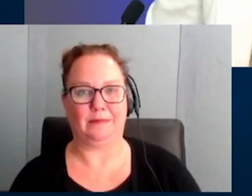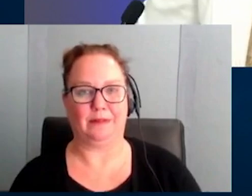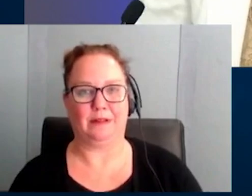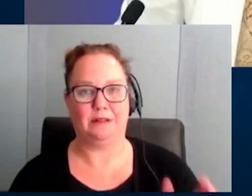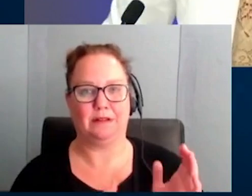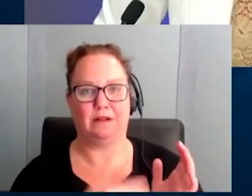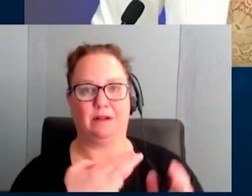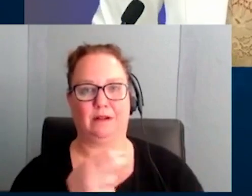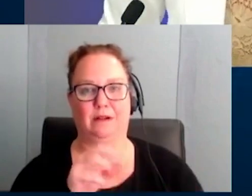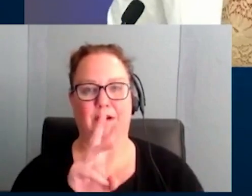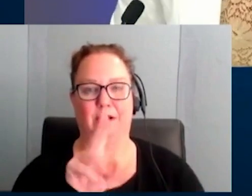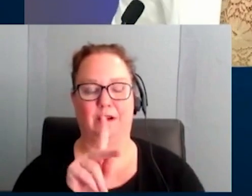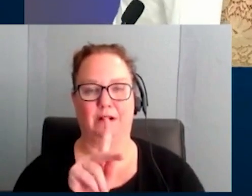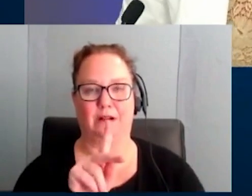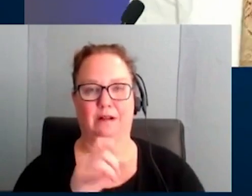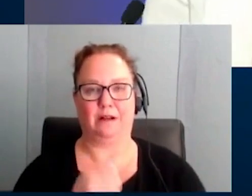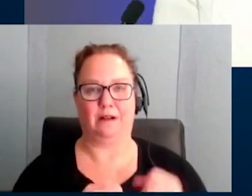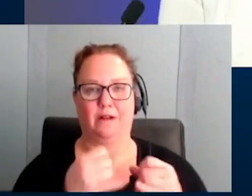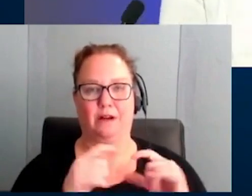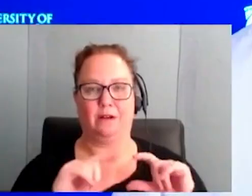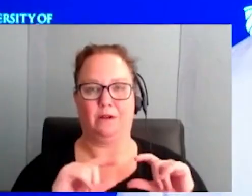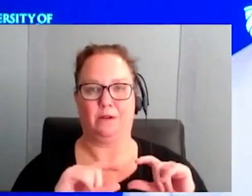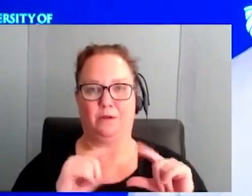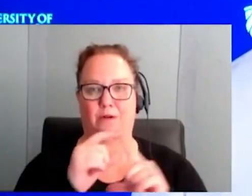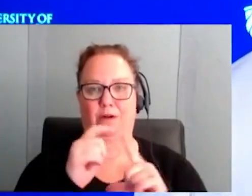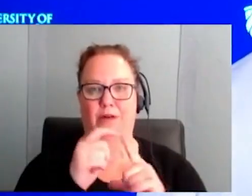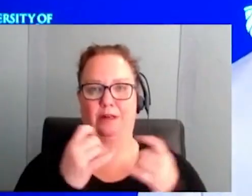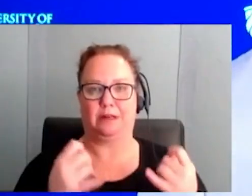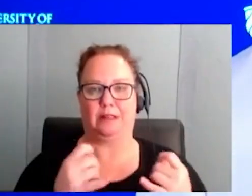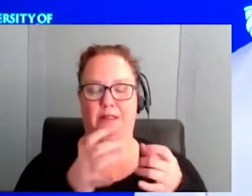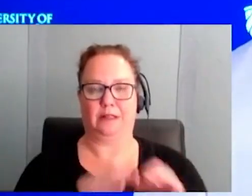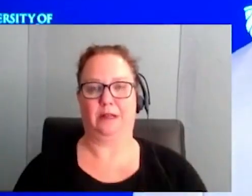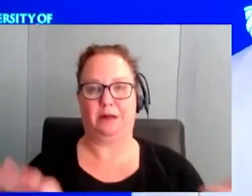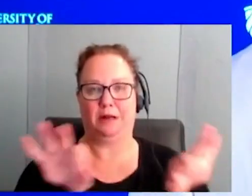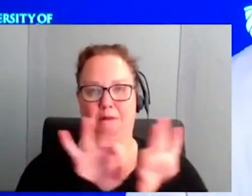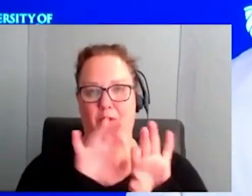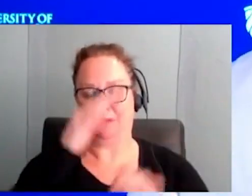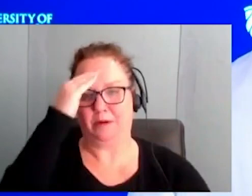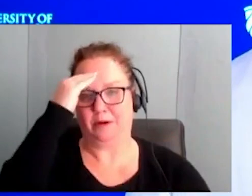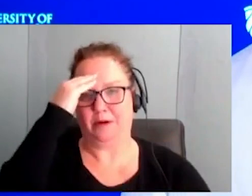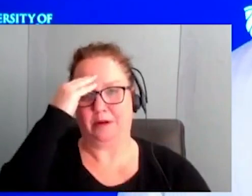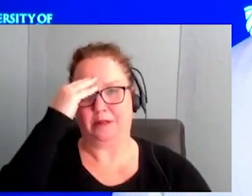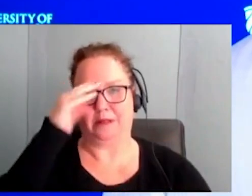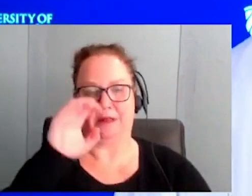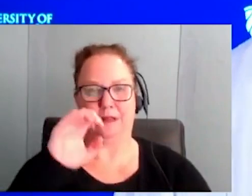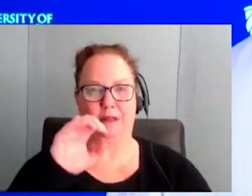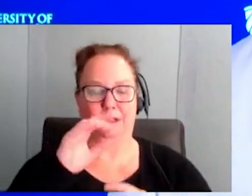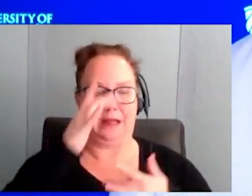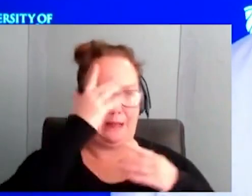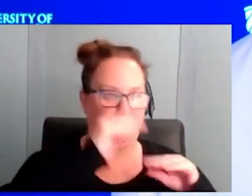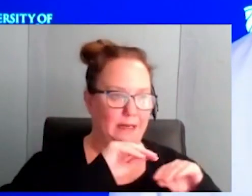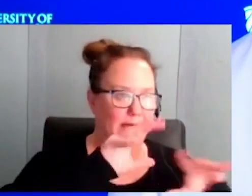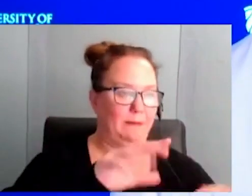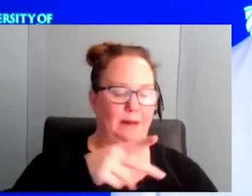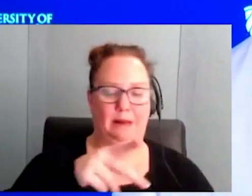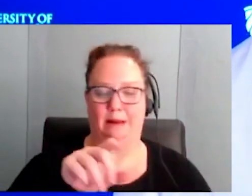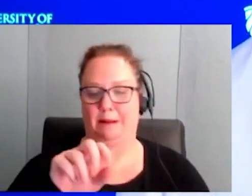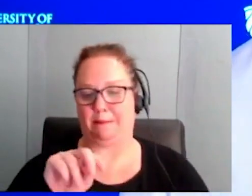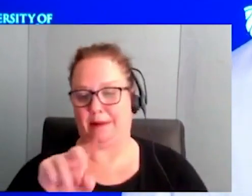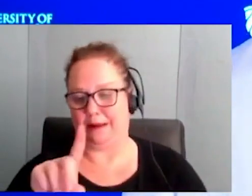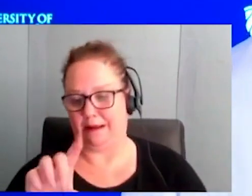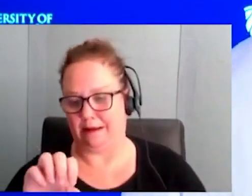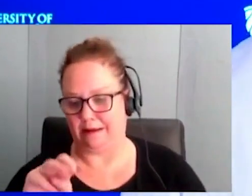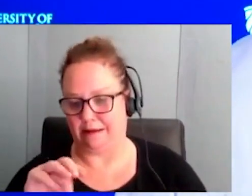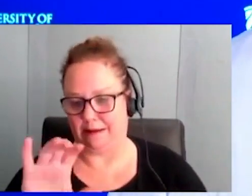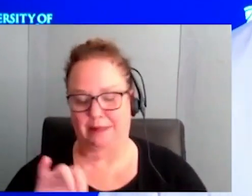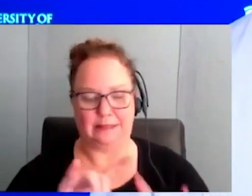final word today. Great Yeah. conversation, right? Yeah, I mean, this is so important. We know that there are epidemics, pandemics on top of each other, whether it